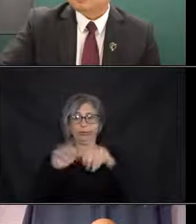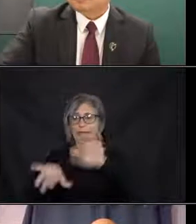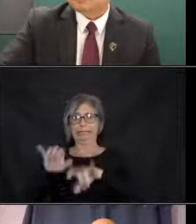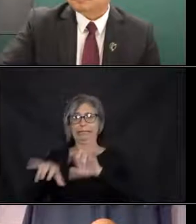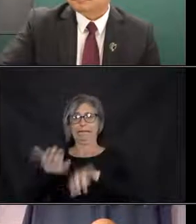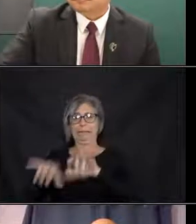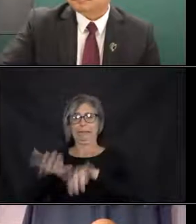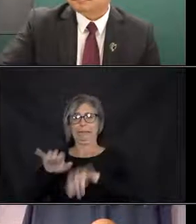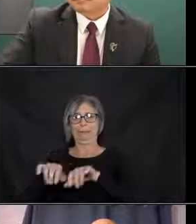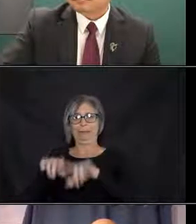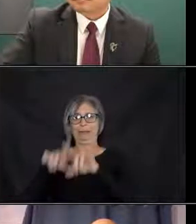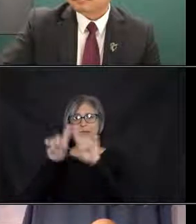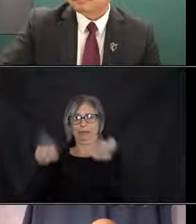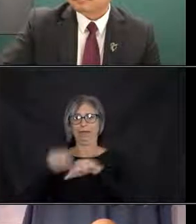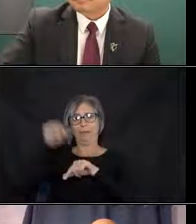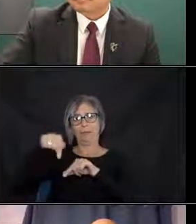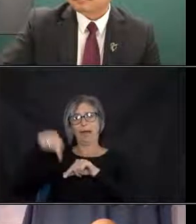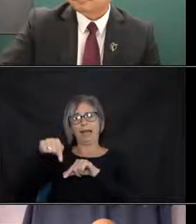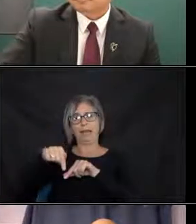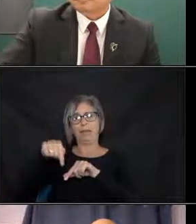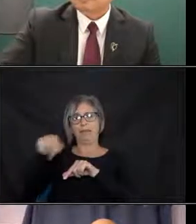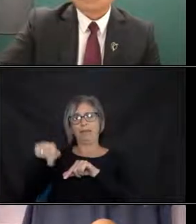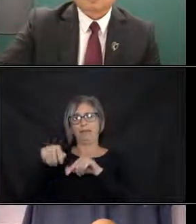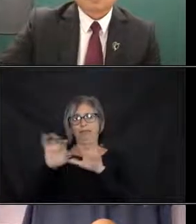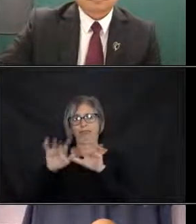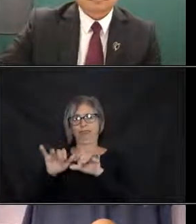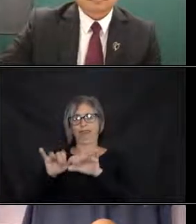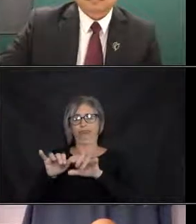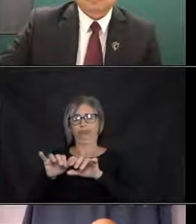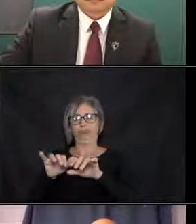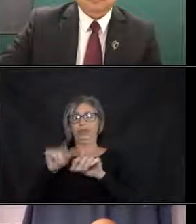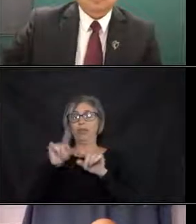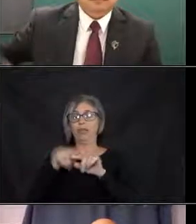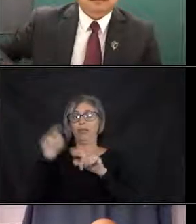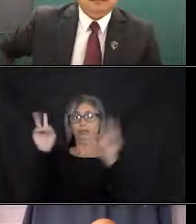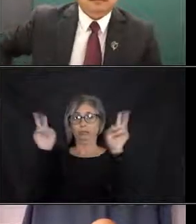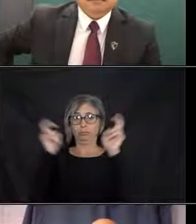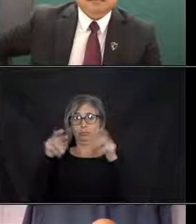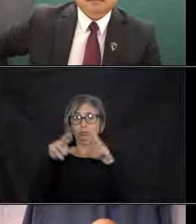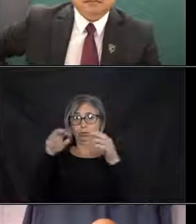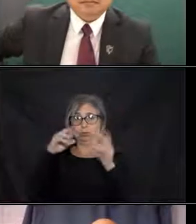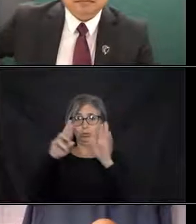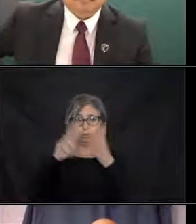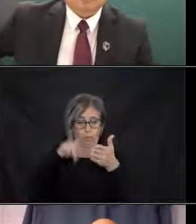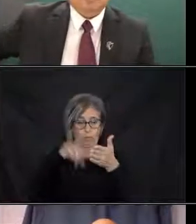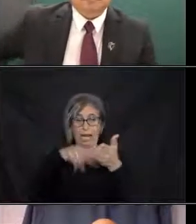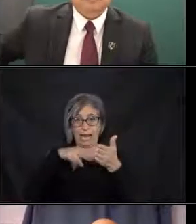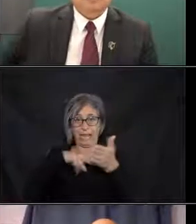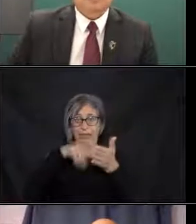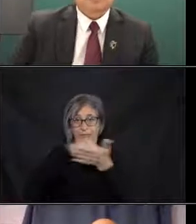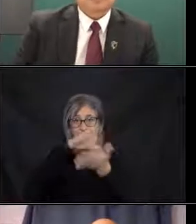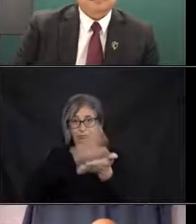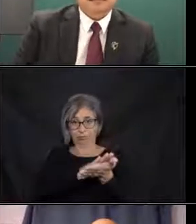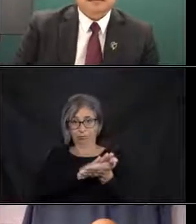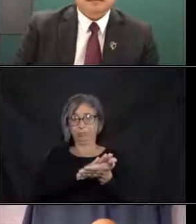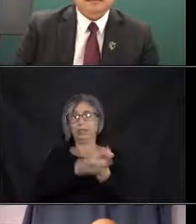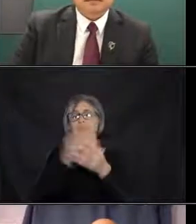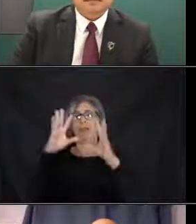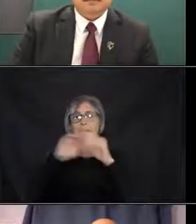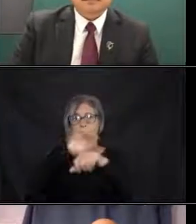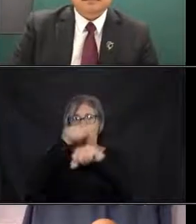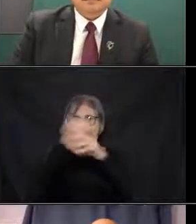the question section at the bottom of the GoToWebinar interface. Those items will be read into the record by a meeting organizer at the appropriate